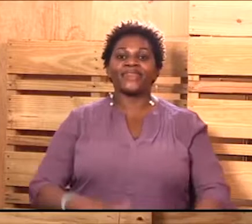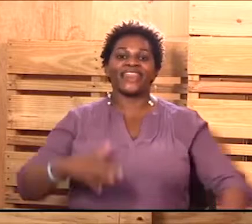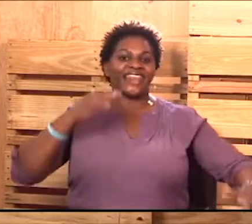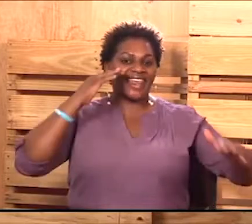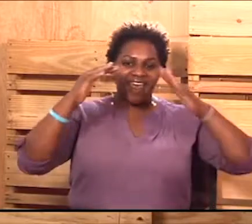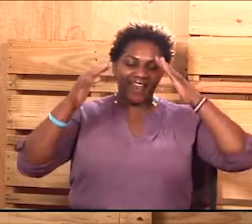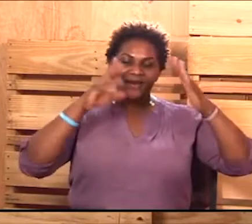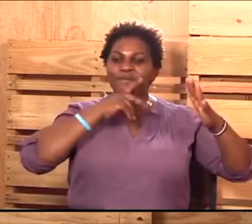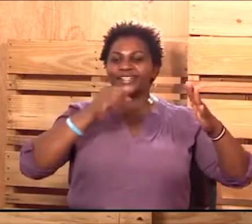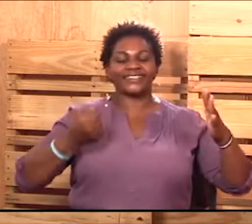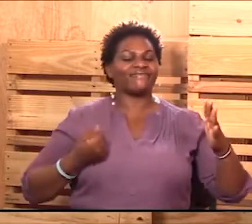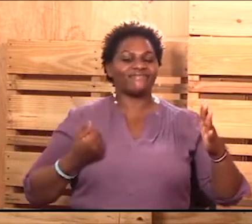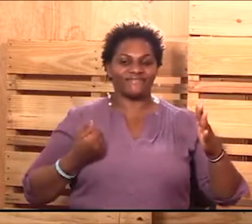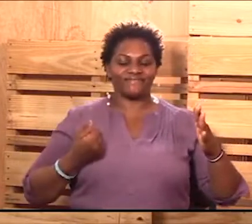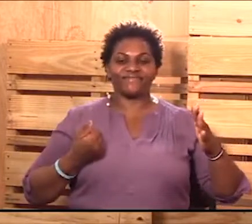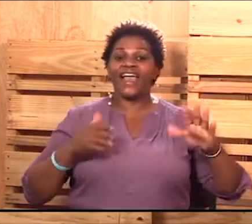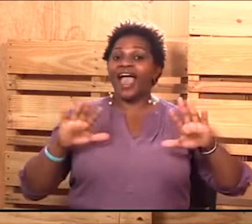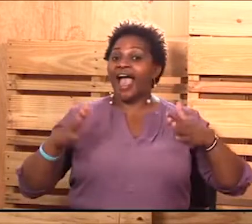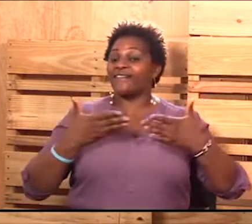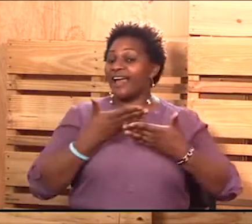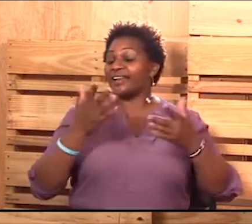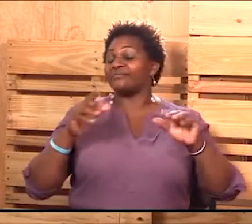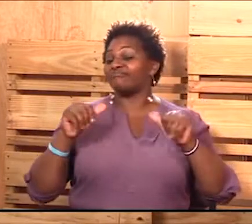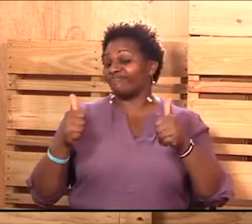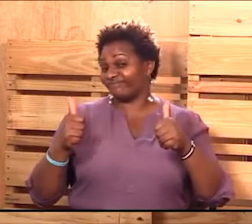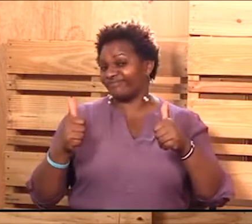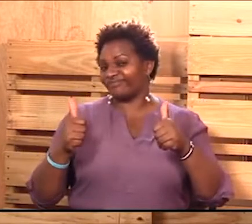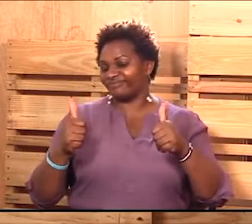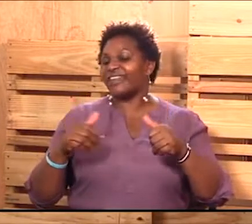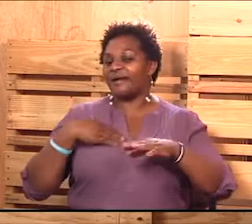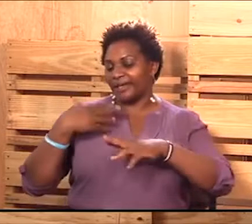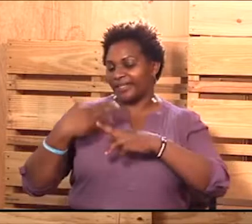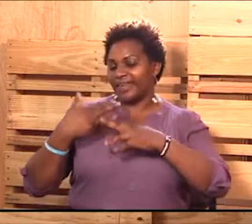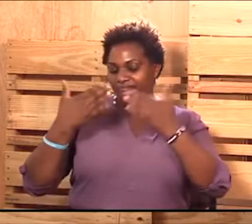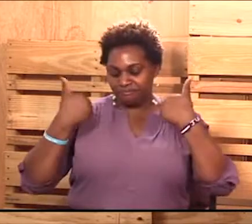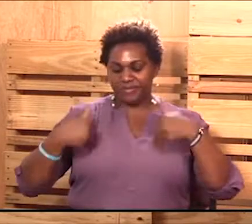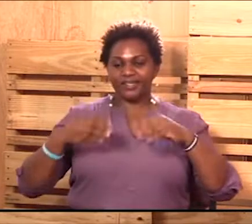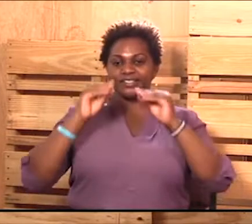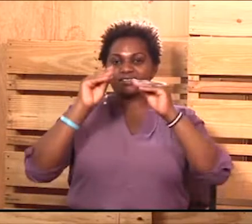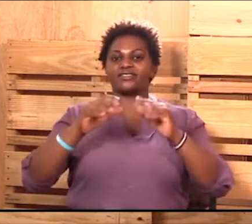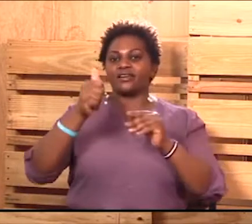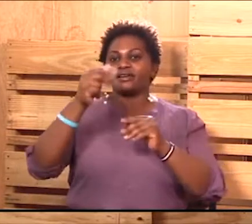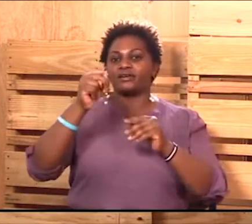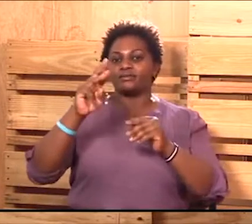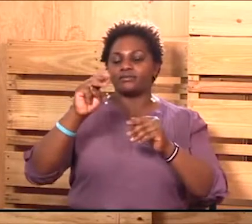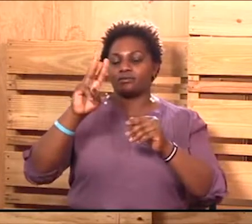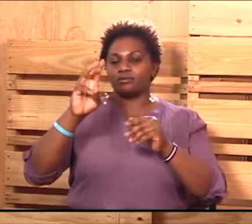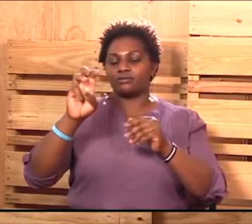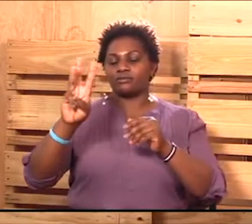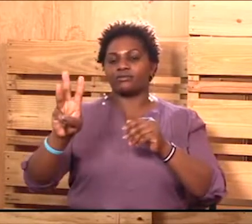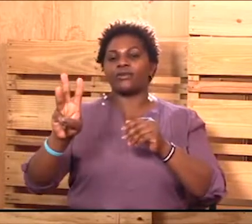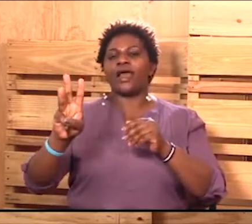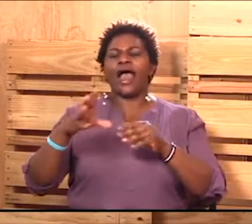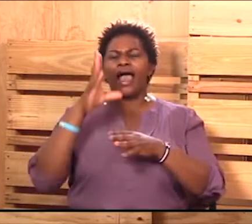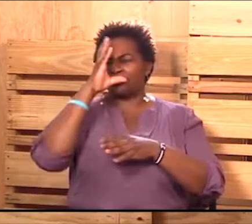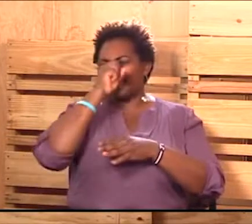Hello, boys and girls. How are you doing? My name is Teacher Andrew, and I really